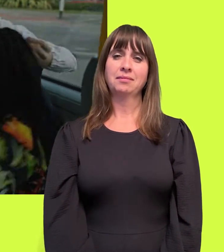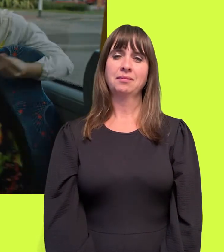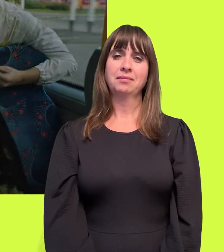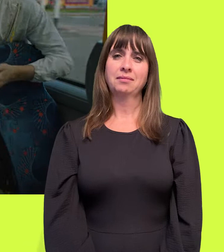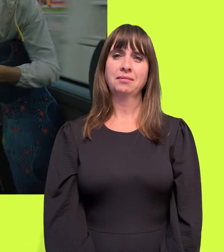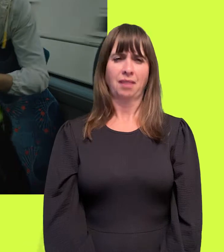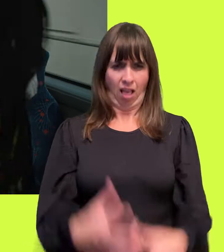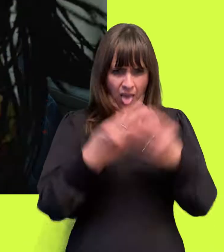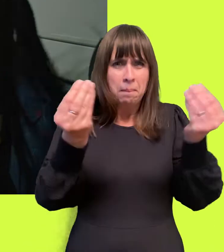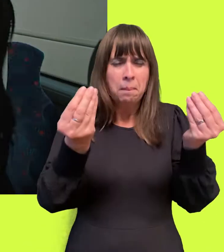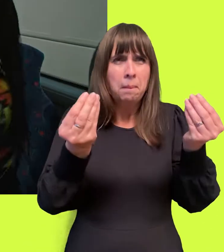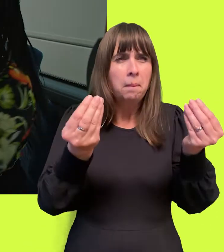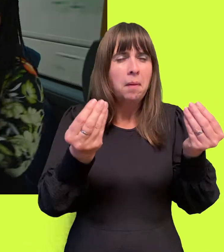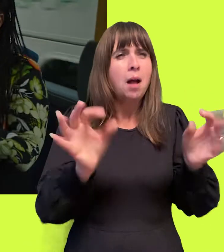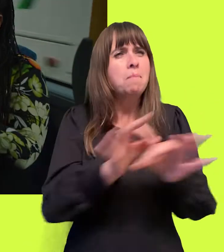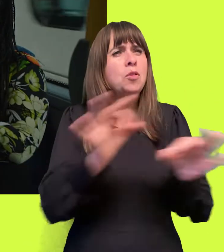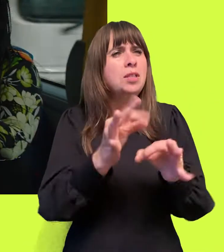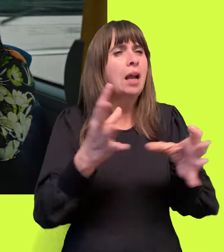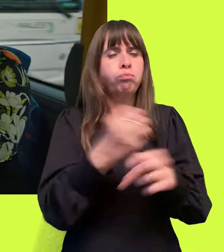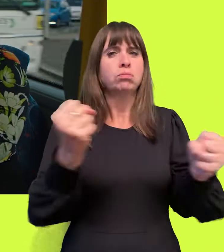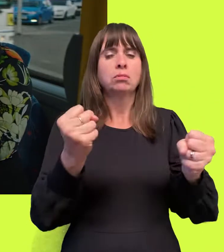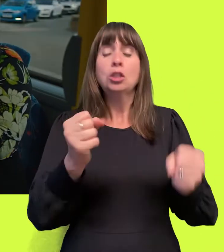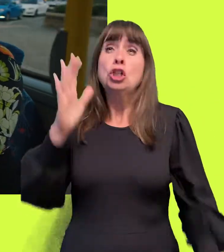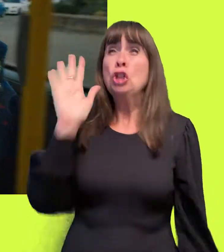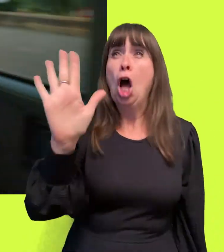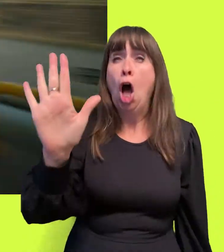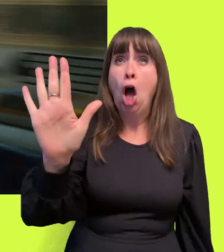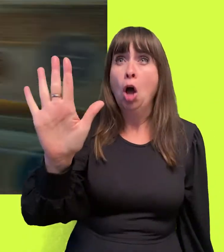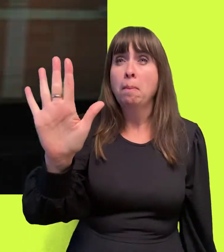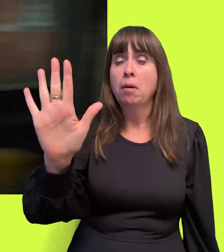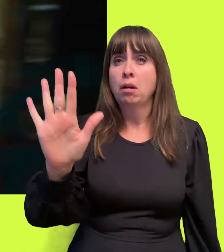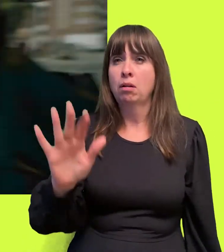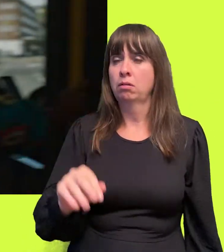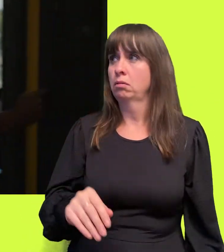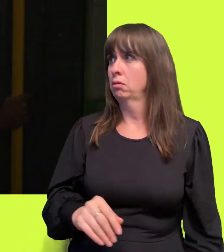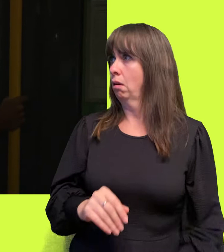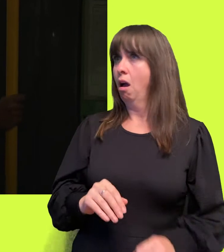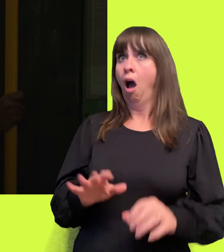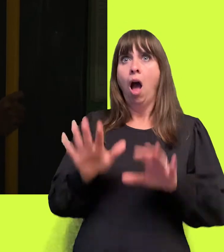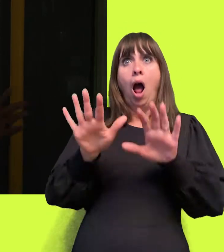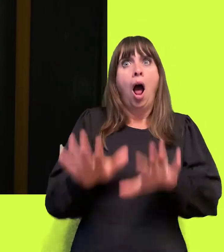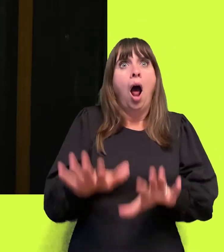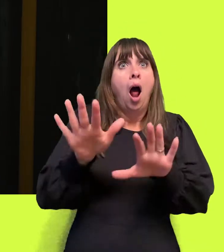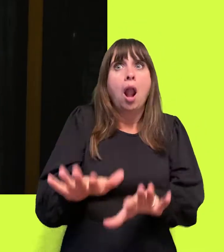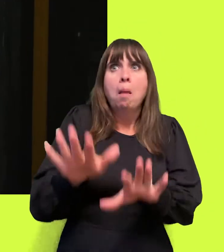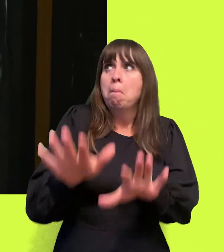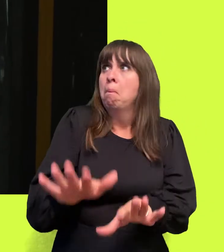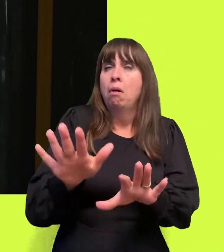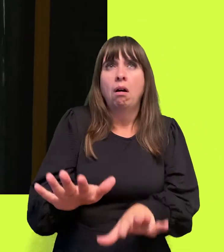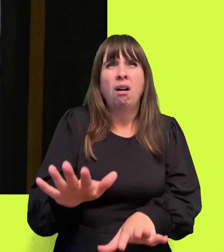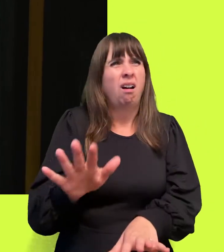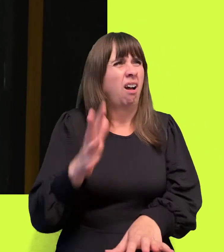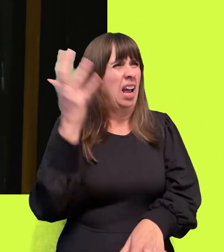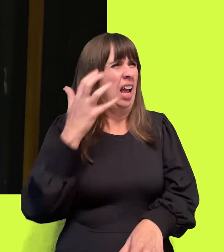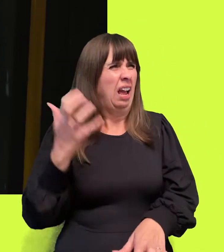Where'd it go? what was it called again? Feelings. stop the bus! Ed, chill out! Where's he going?